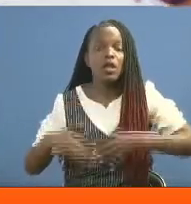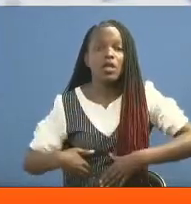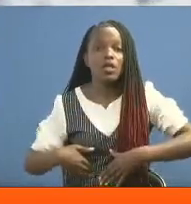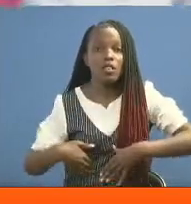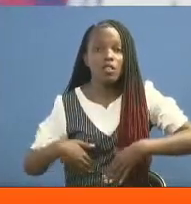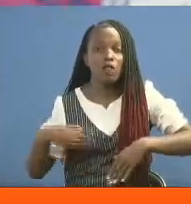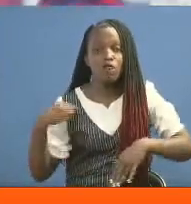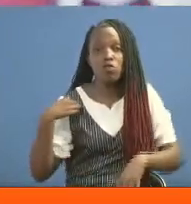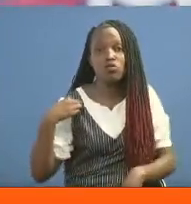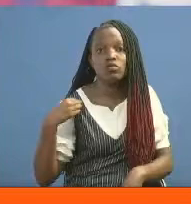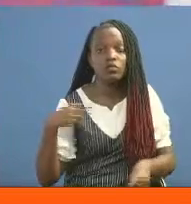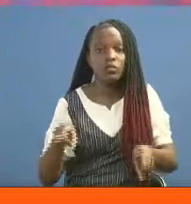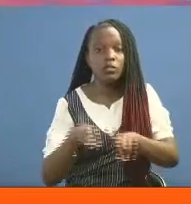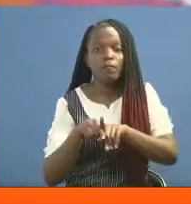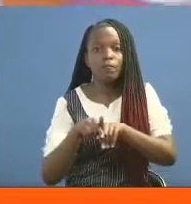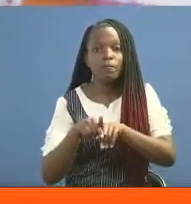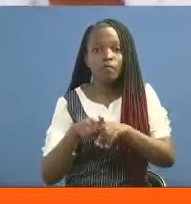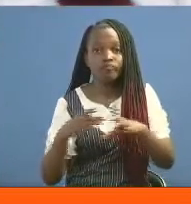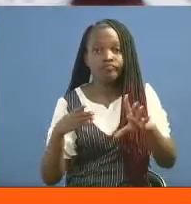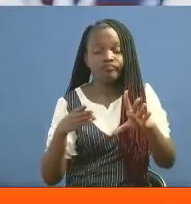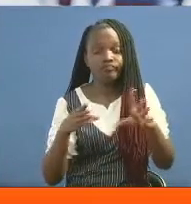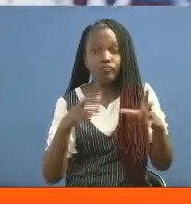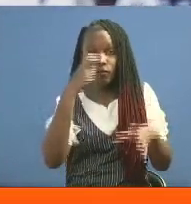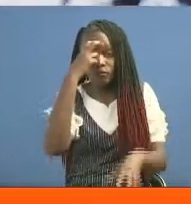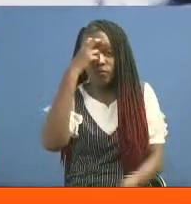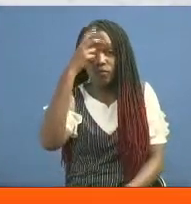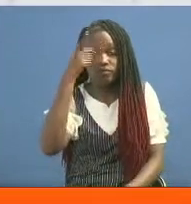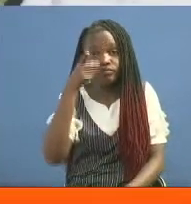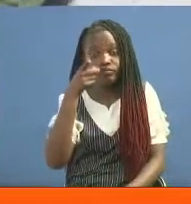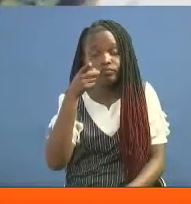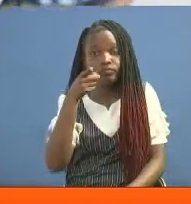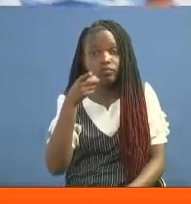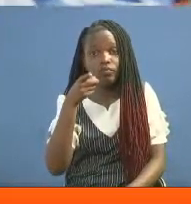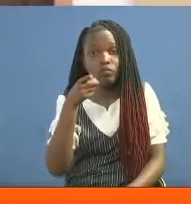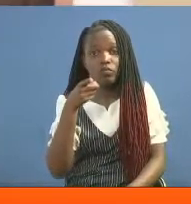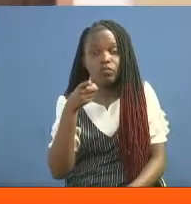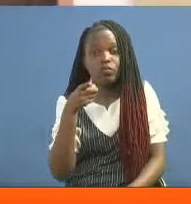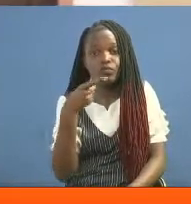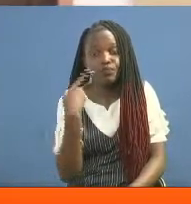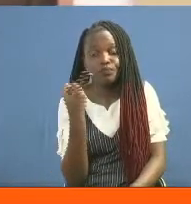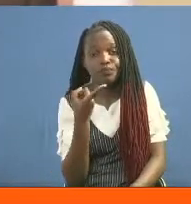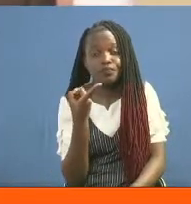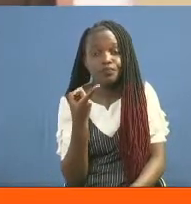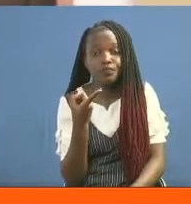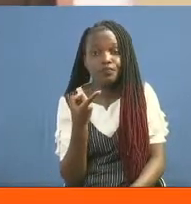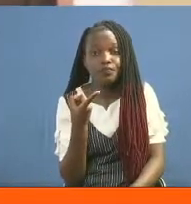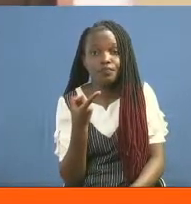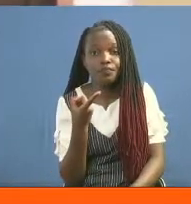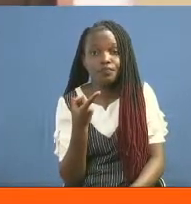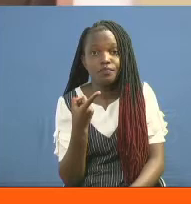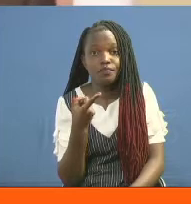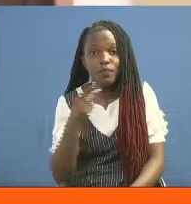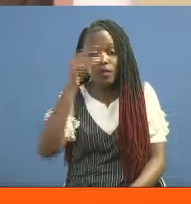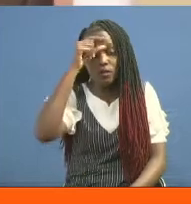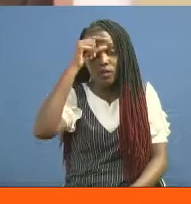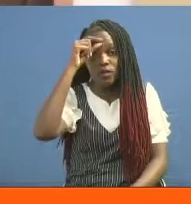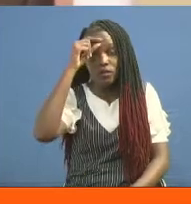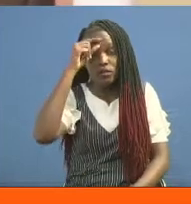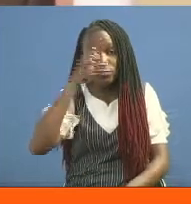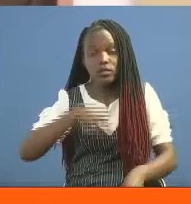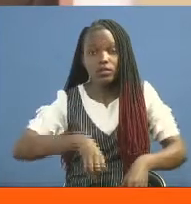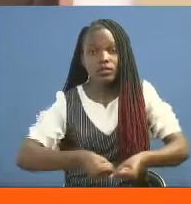and village committees. So if they can have some of those attached to those governance structures,